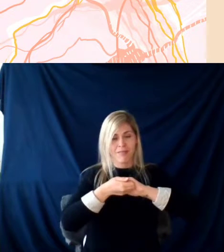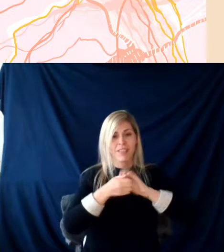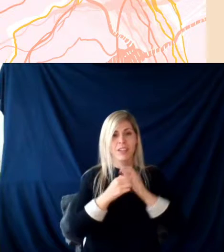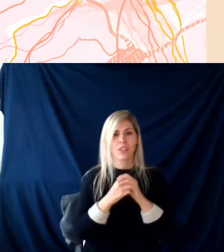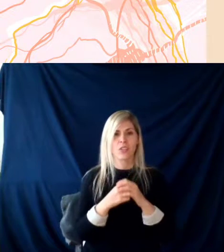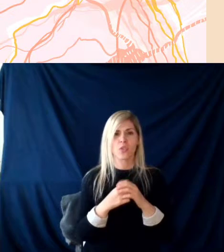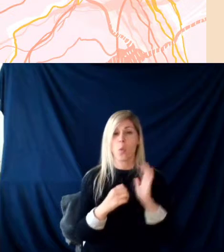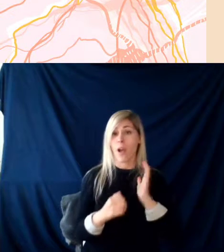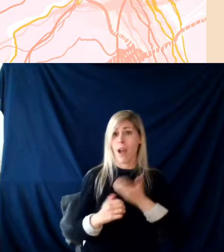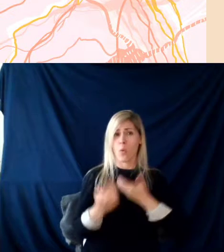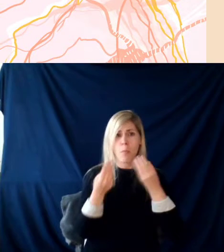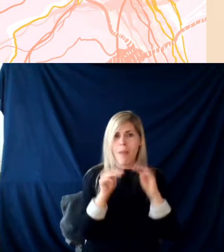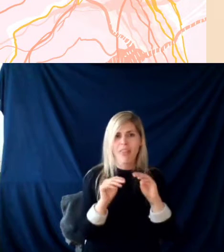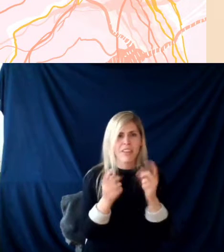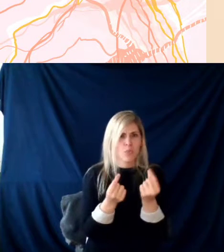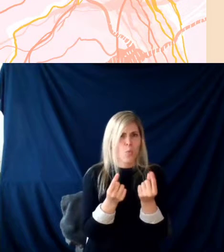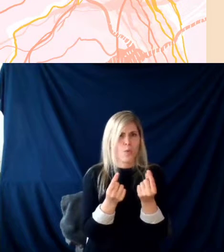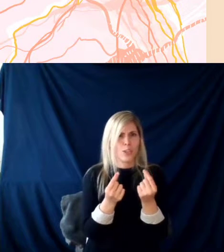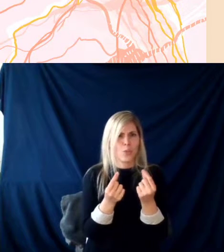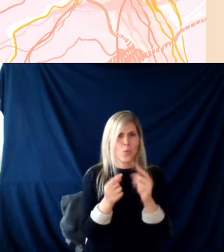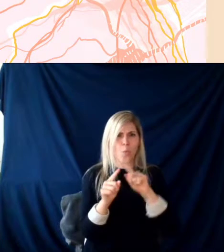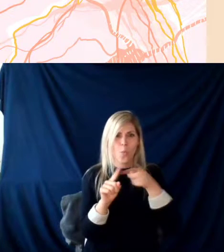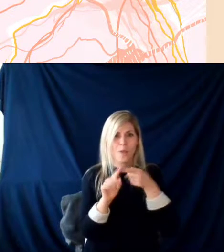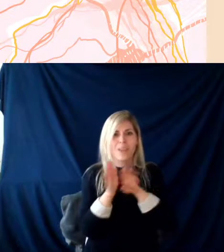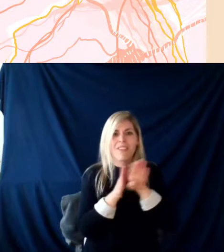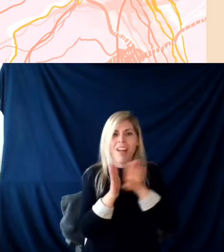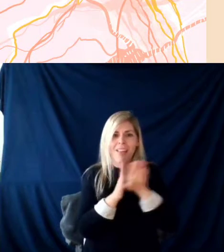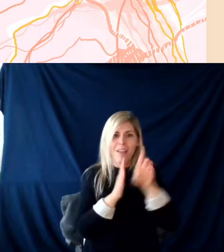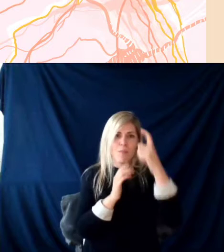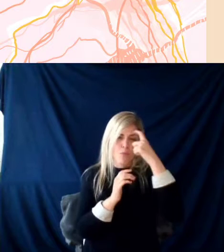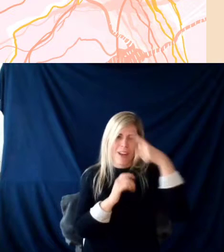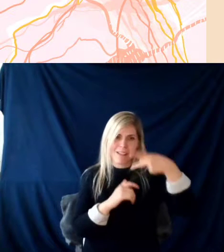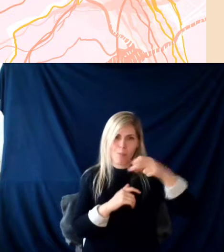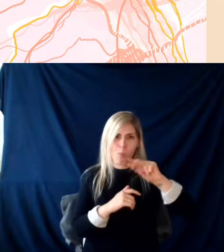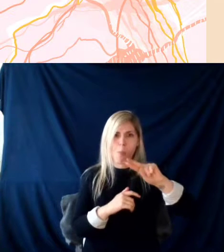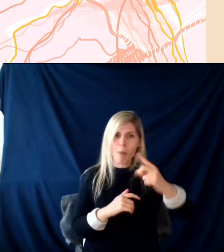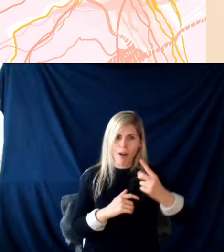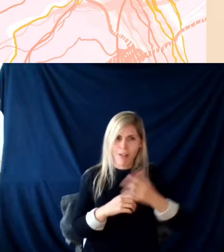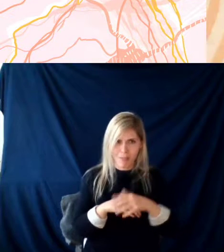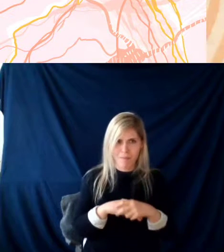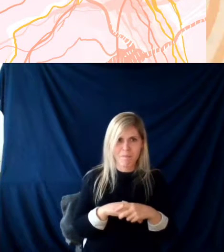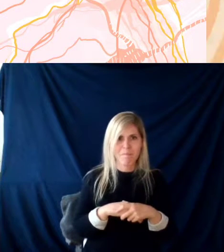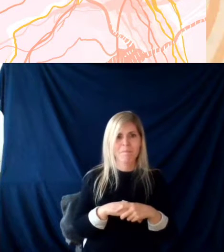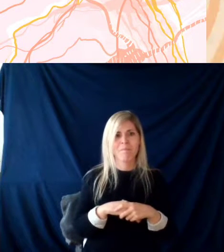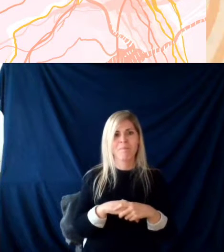our methodology when we were developing Brain Pong.